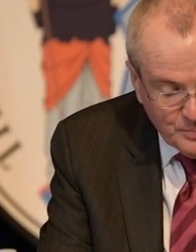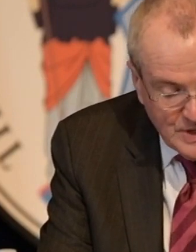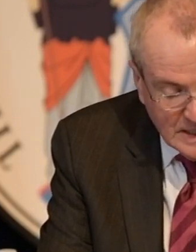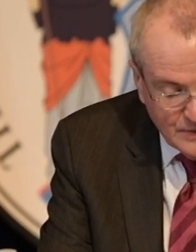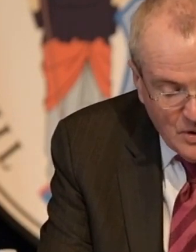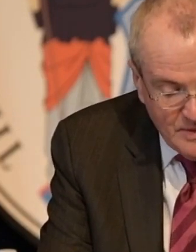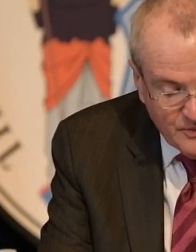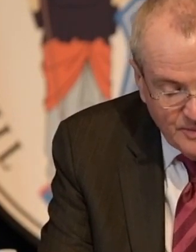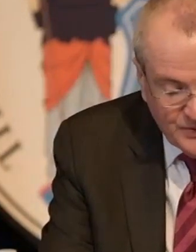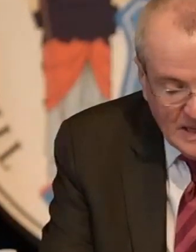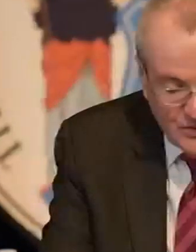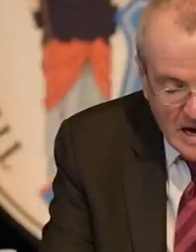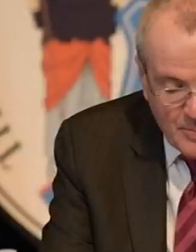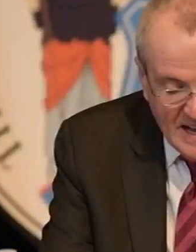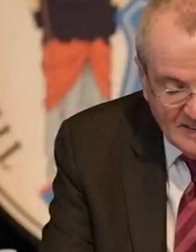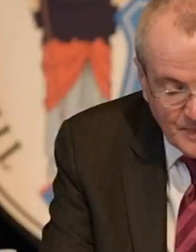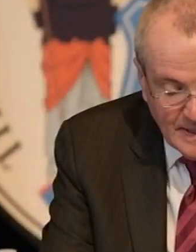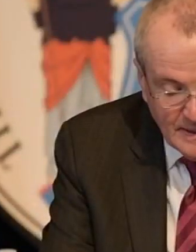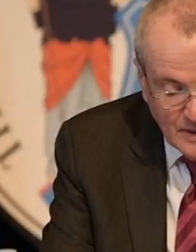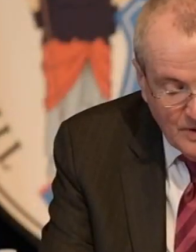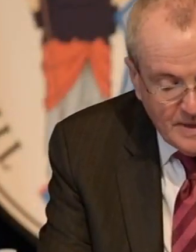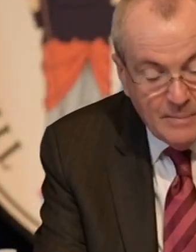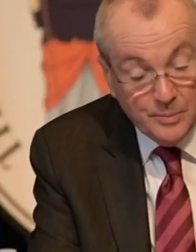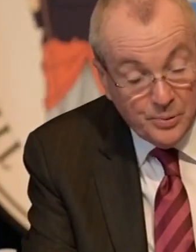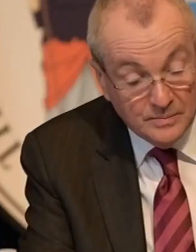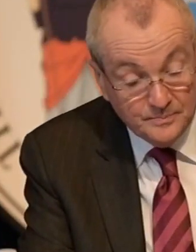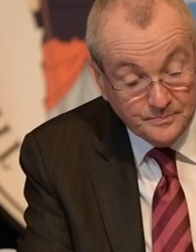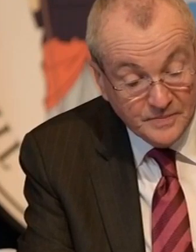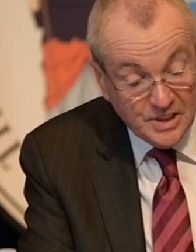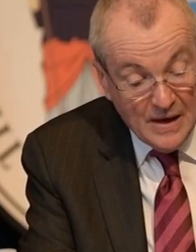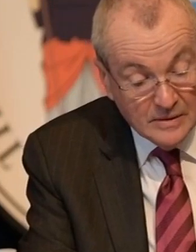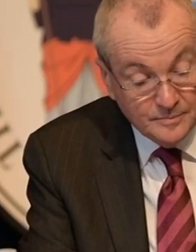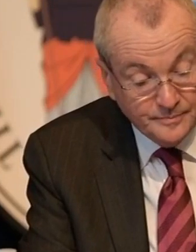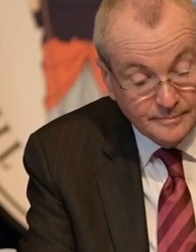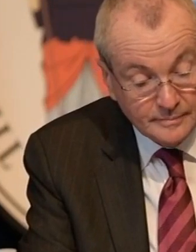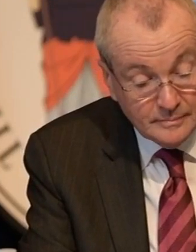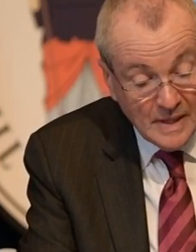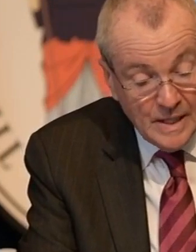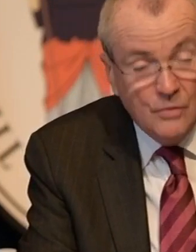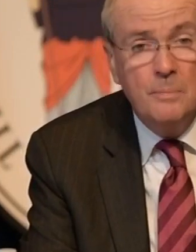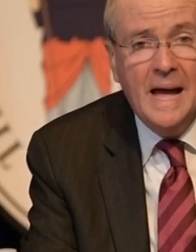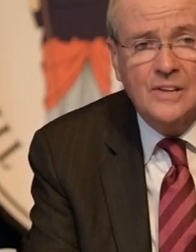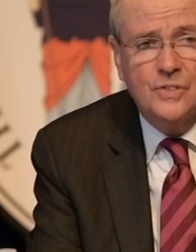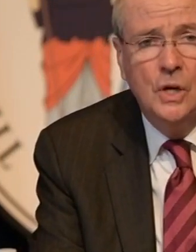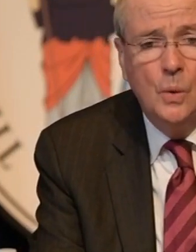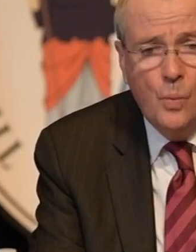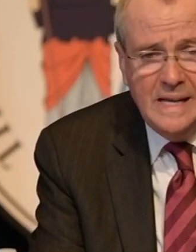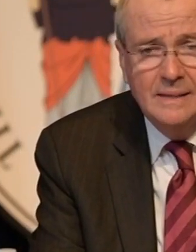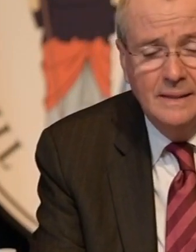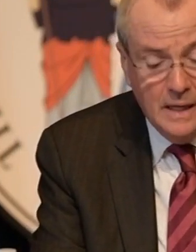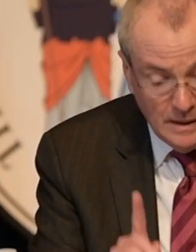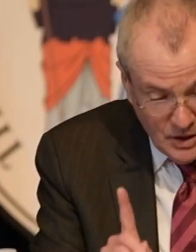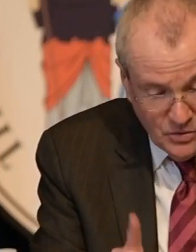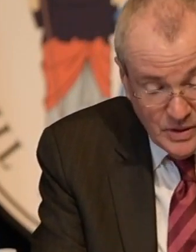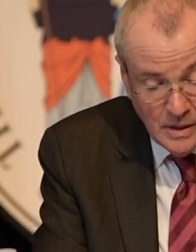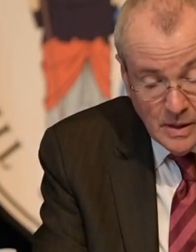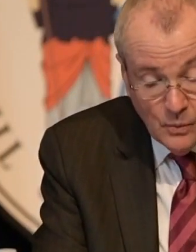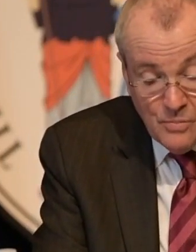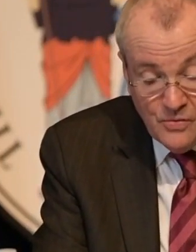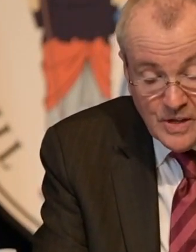personal protective equipment from the state stockpile that we've been able to put together. And over the past week